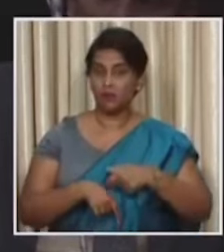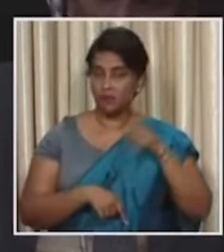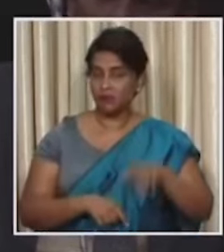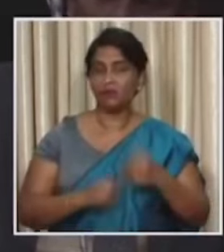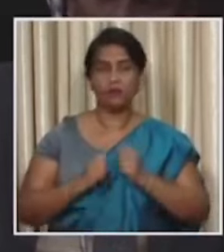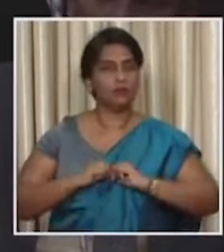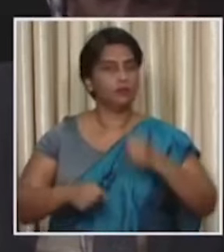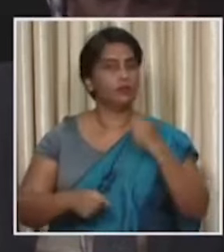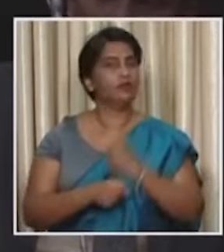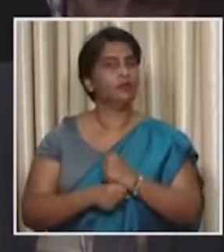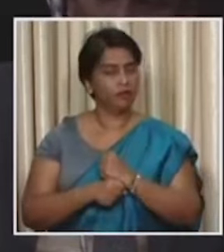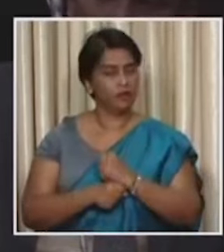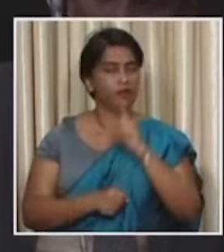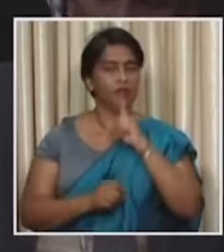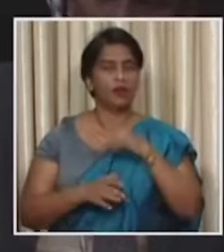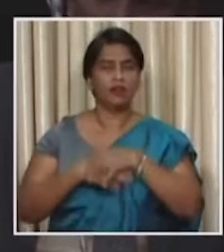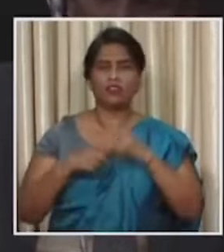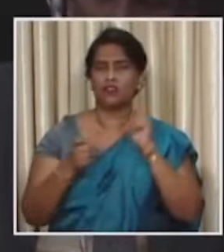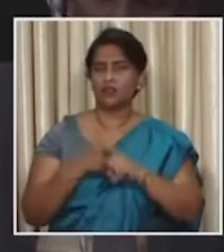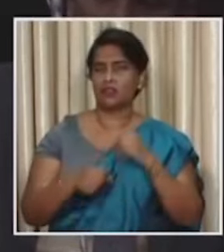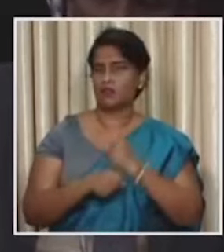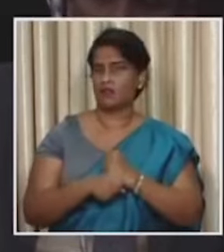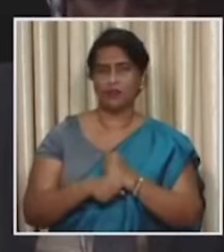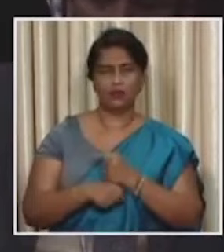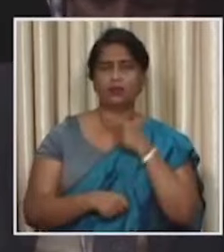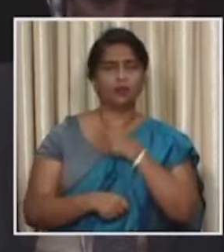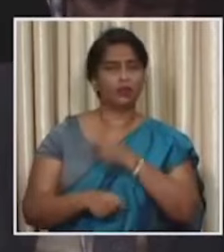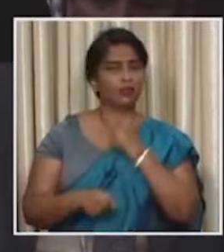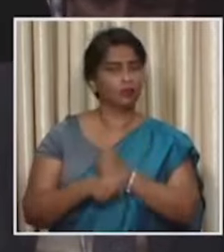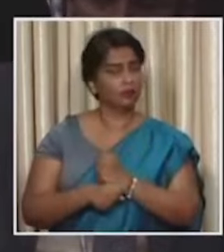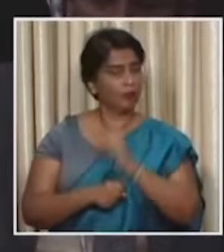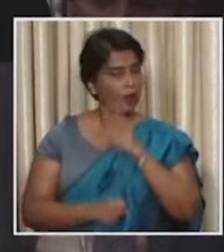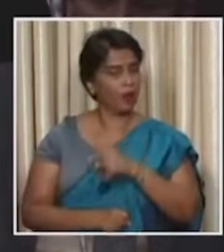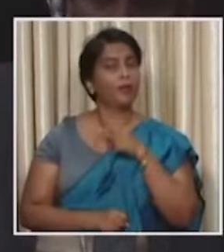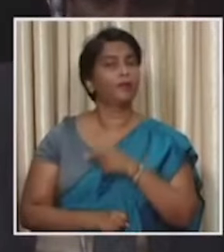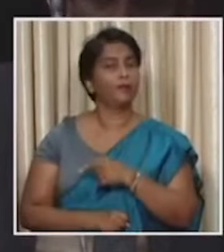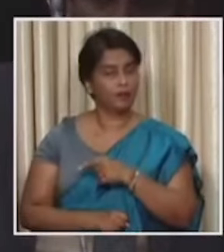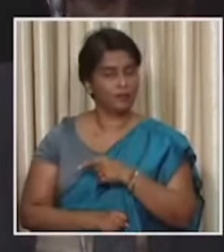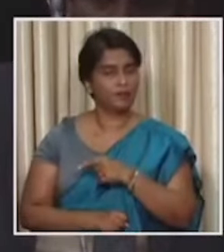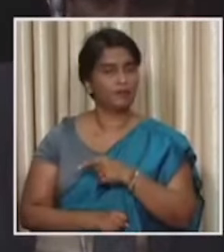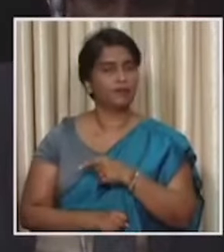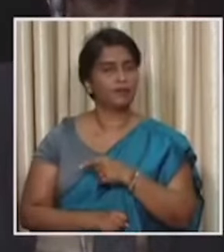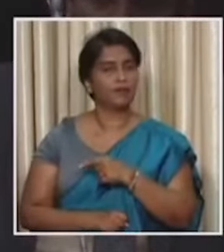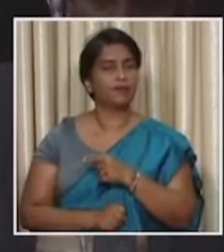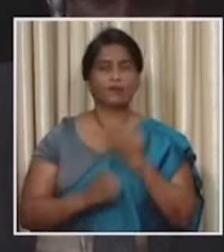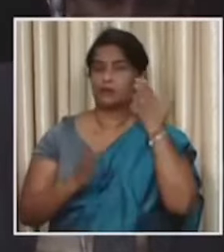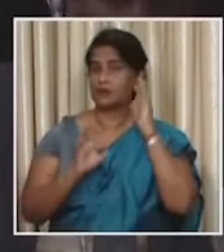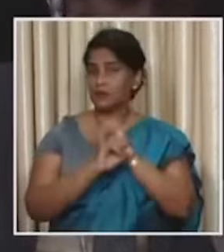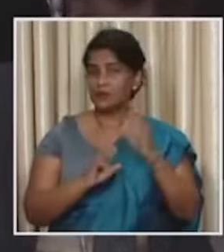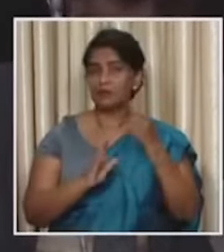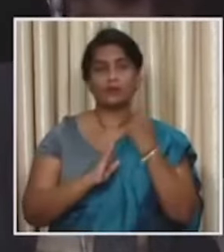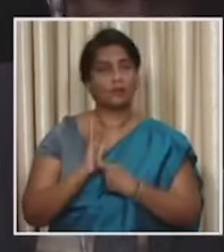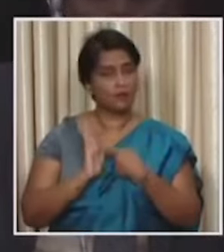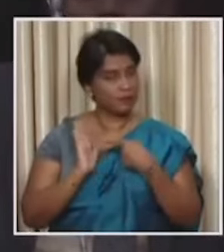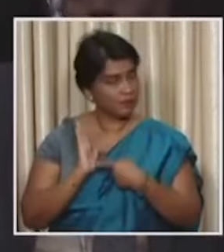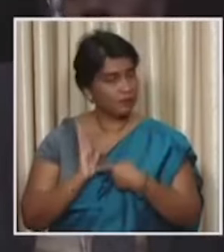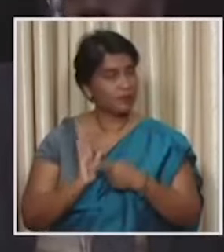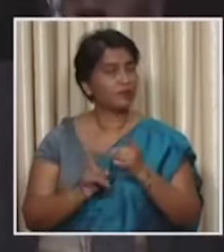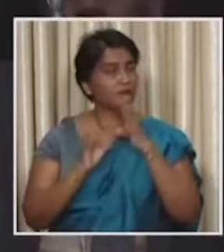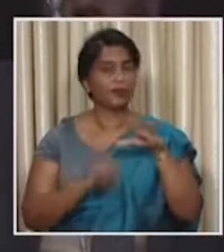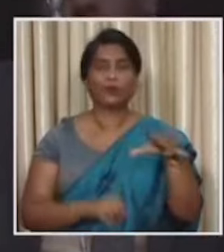when that government has come up with a circular that is today being applied with regards to how you can commemorate, or the restrictions with regards